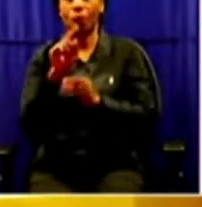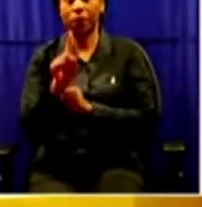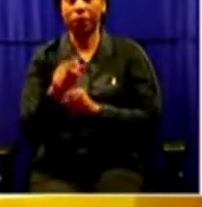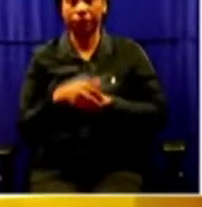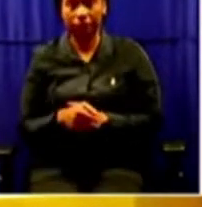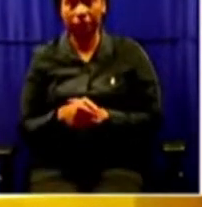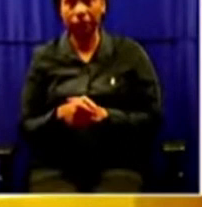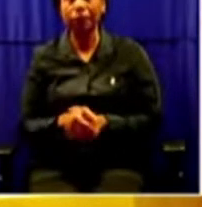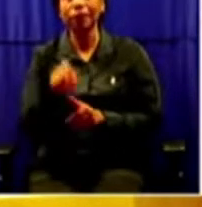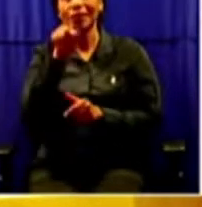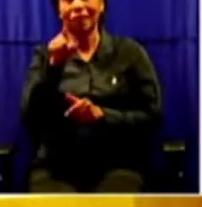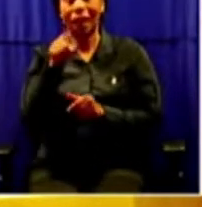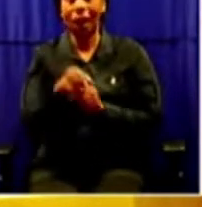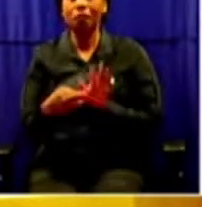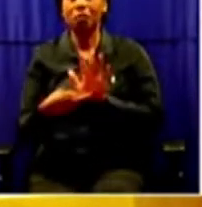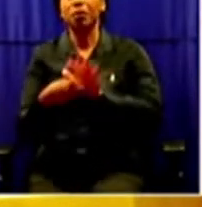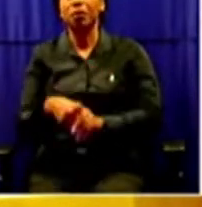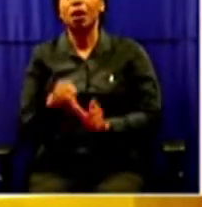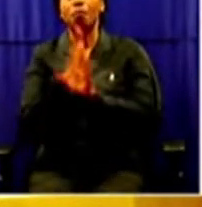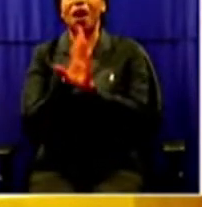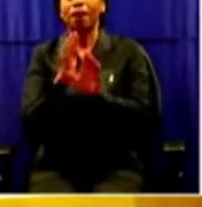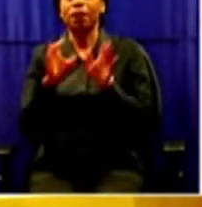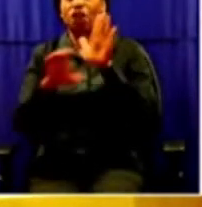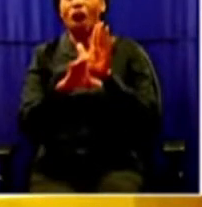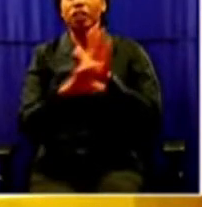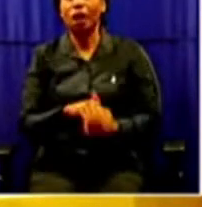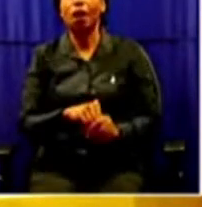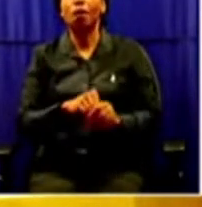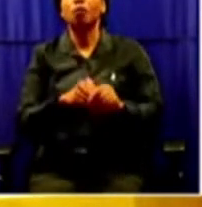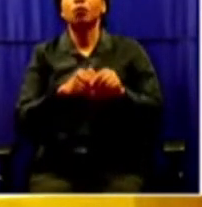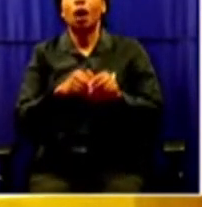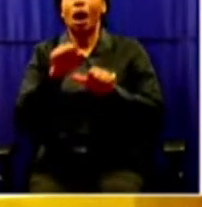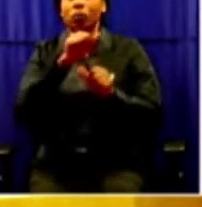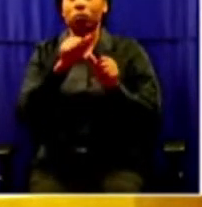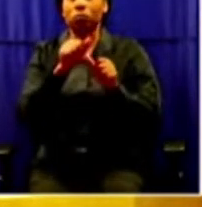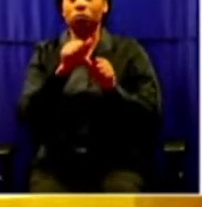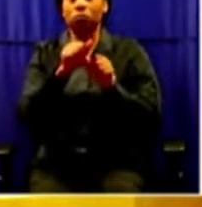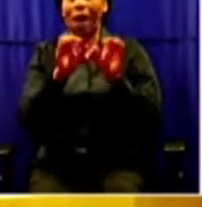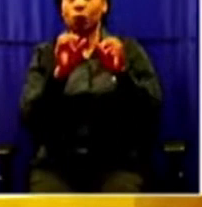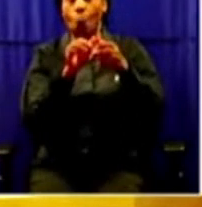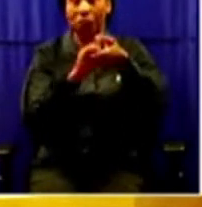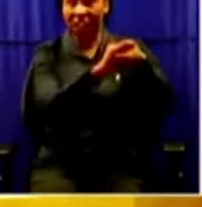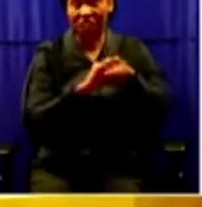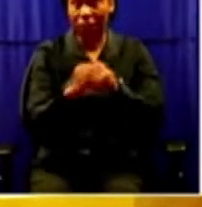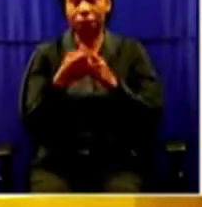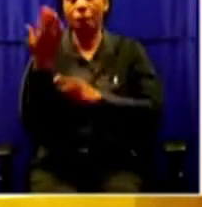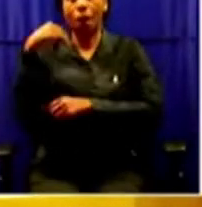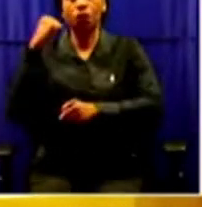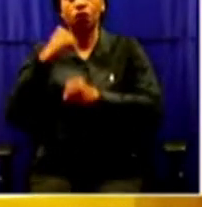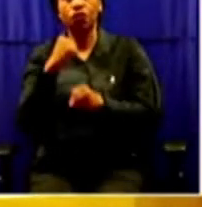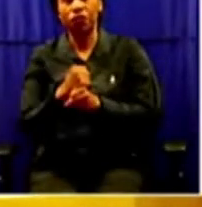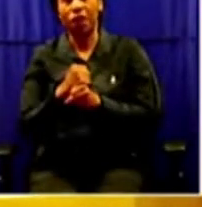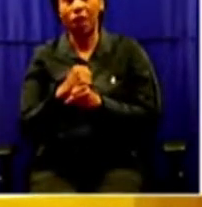who represents the Private Charter Passenger Association. Since May last year, they have attempted to engage